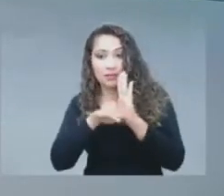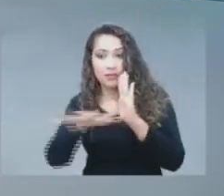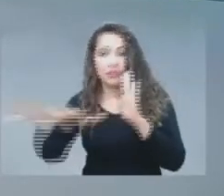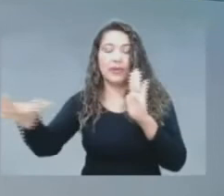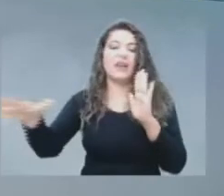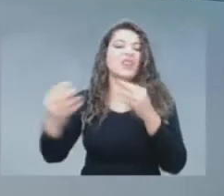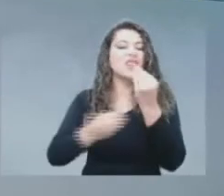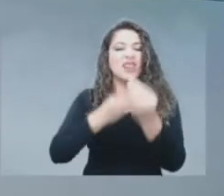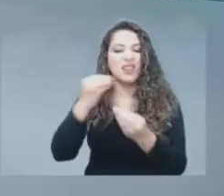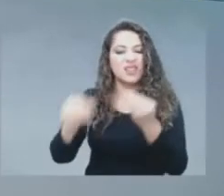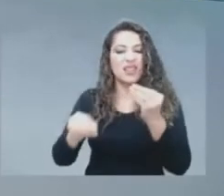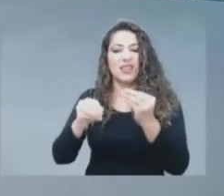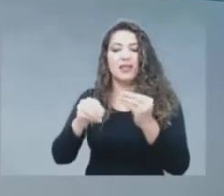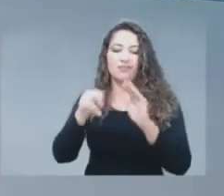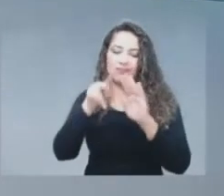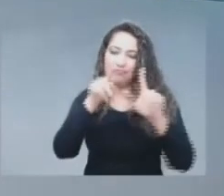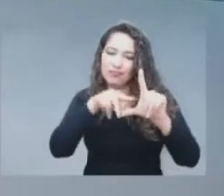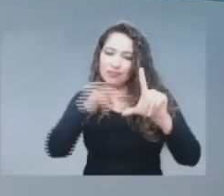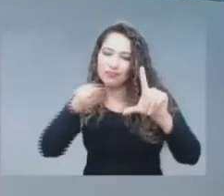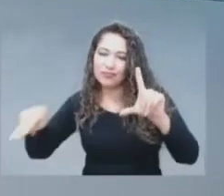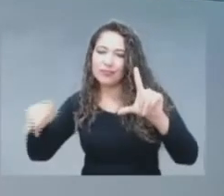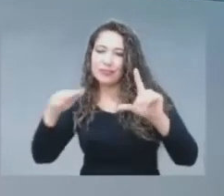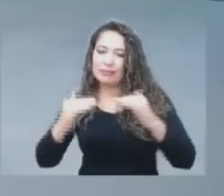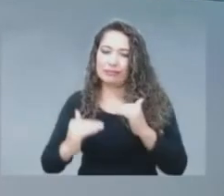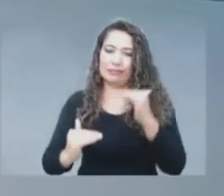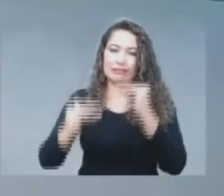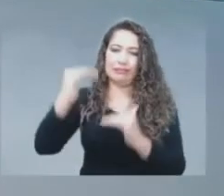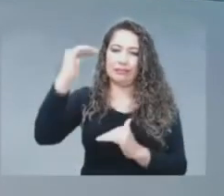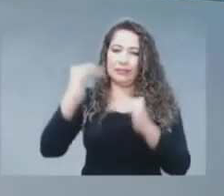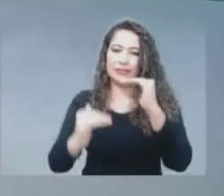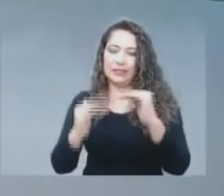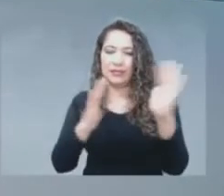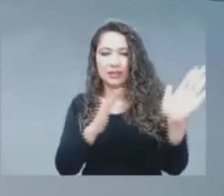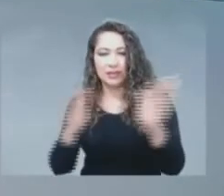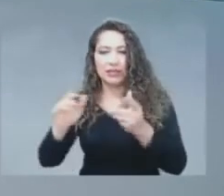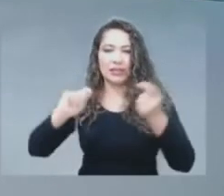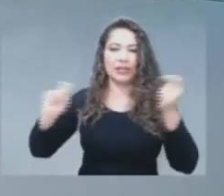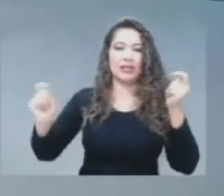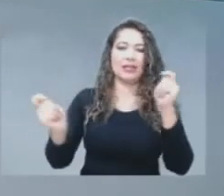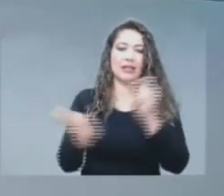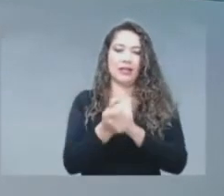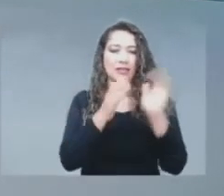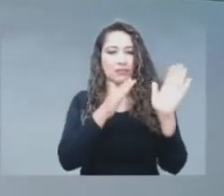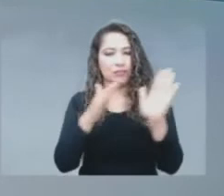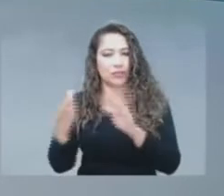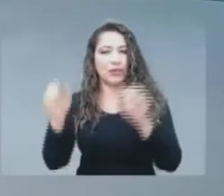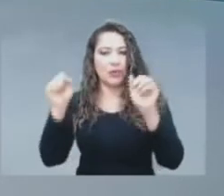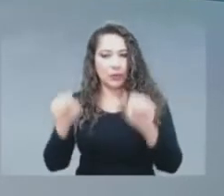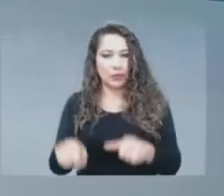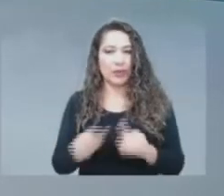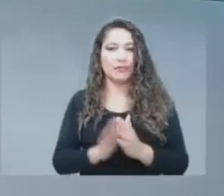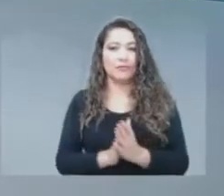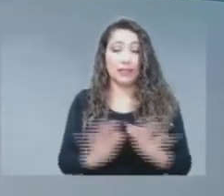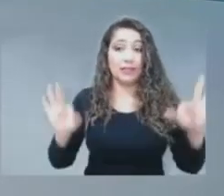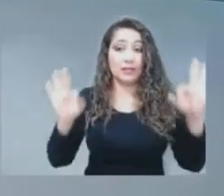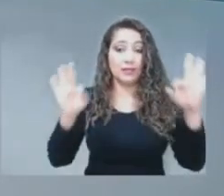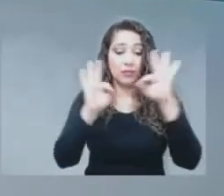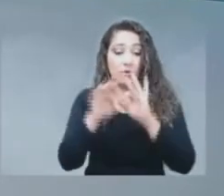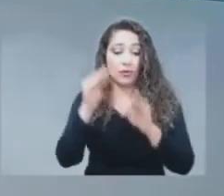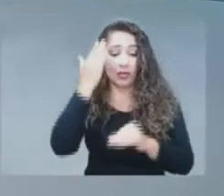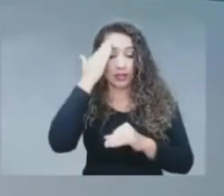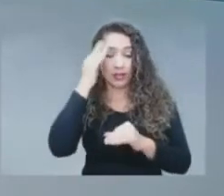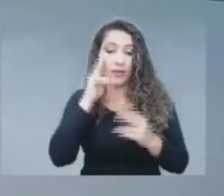it's actually to help for the growth and the development of the digital transformation of our national economy. So it